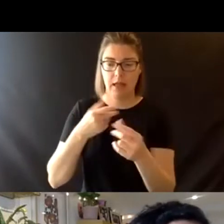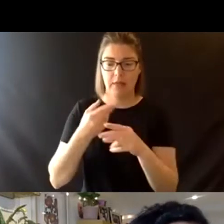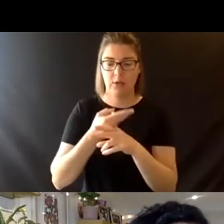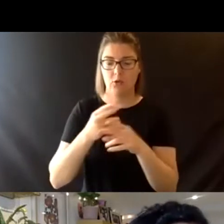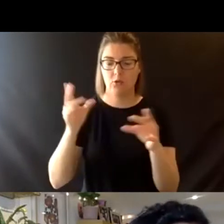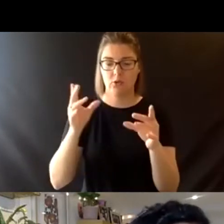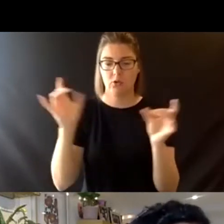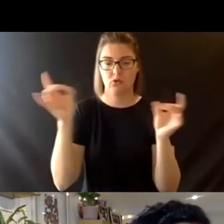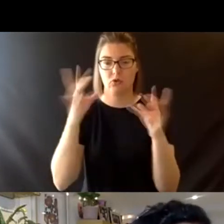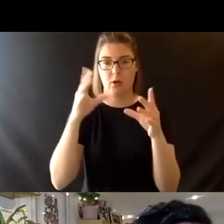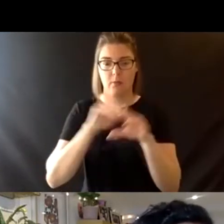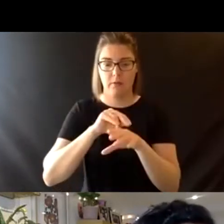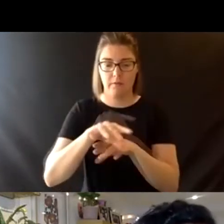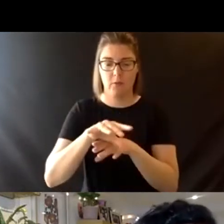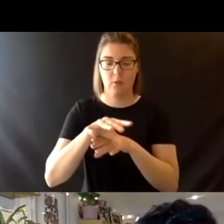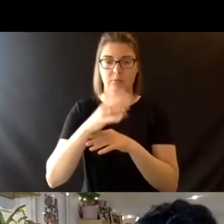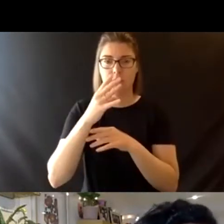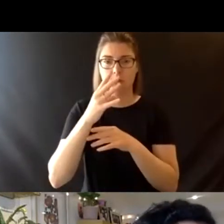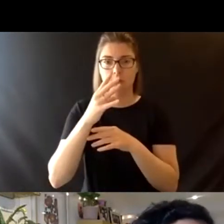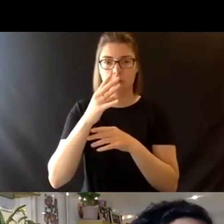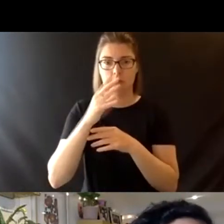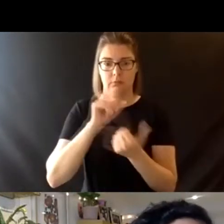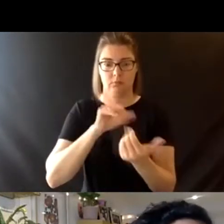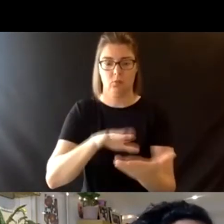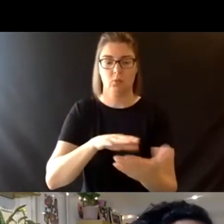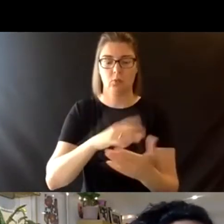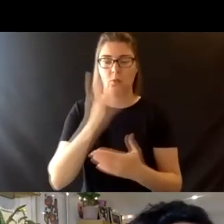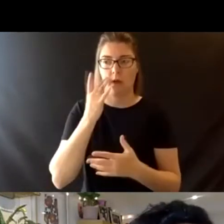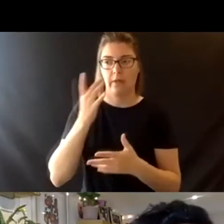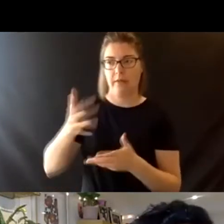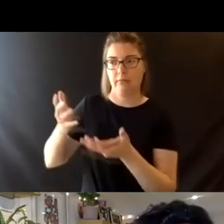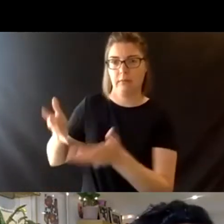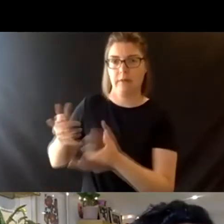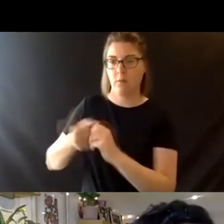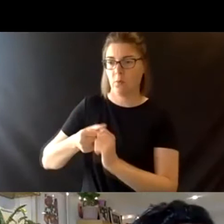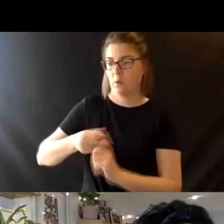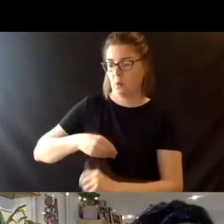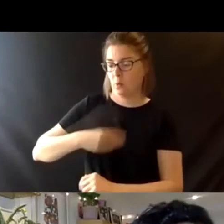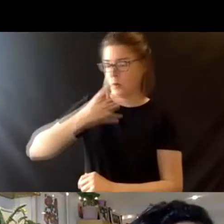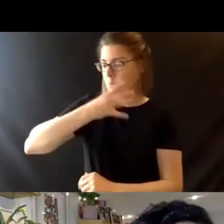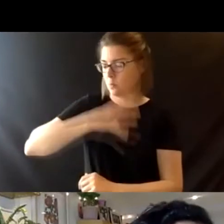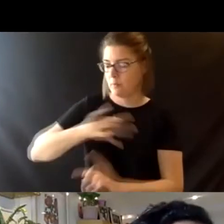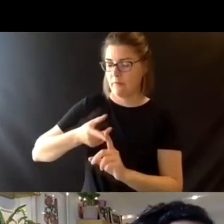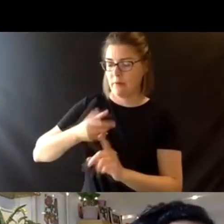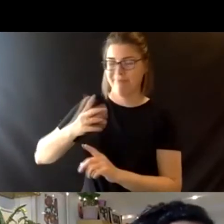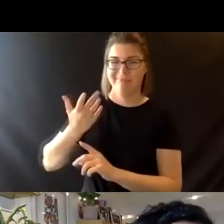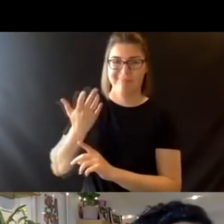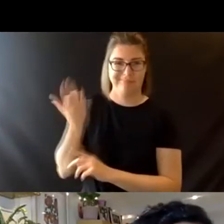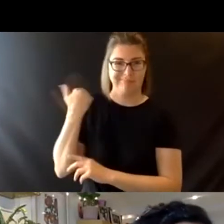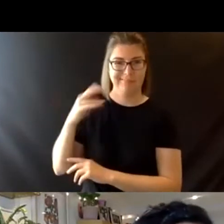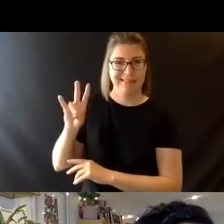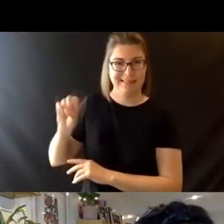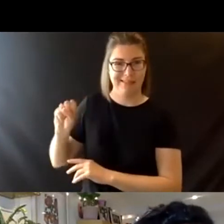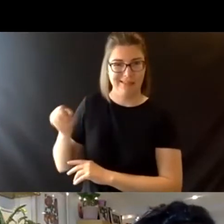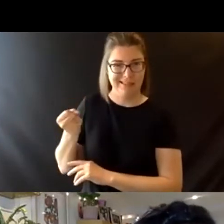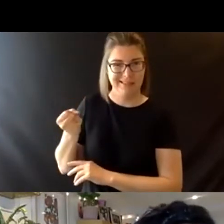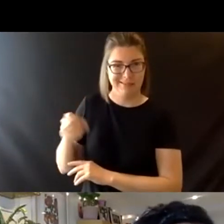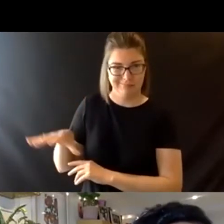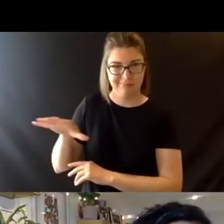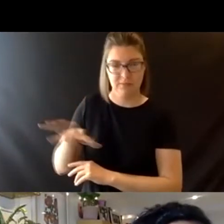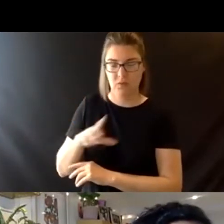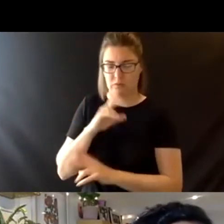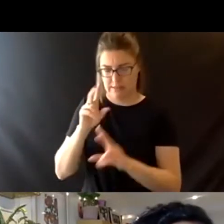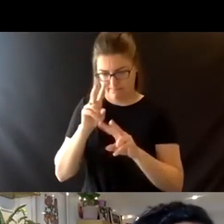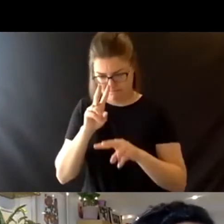so many cases, because they were left behind by white women of the 70s. And, you know, getting really